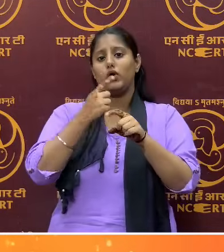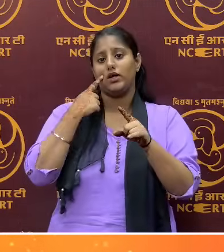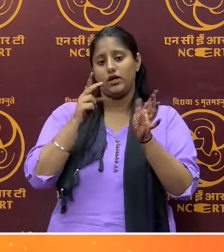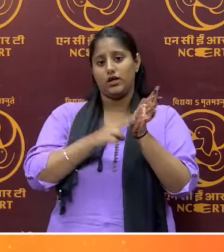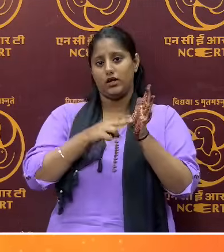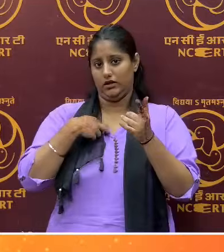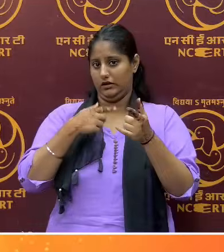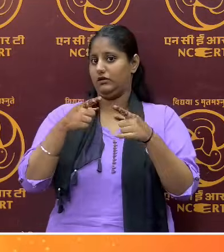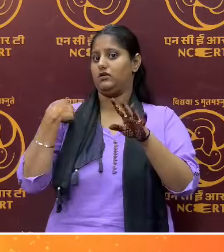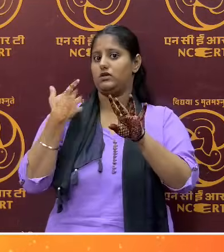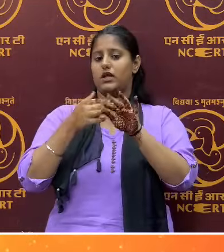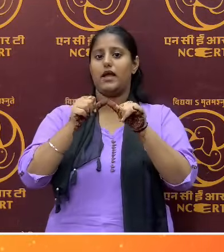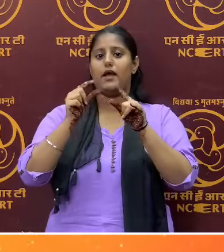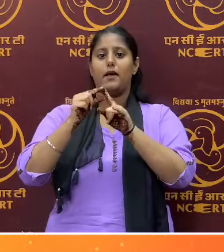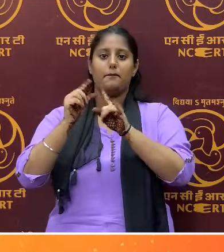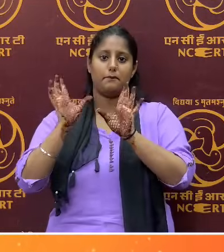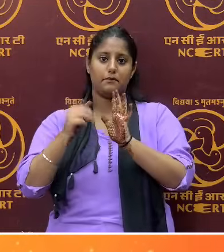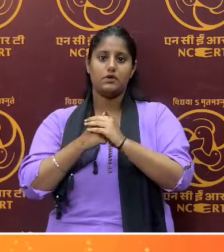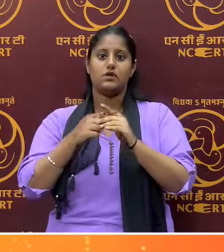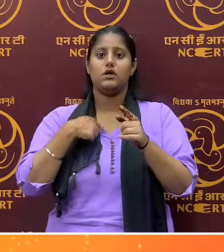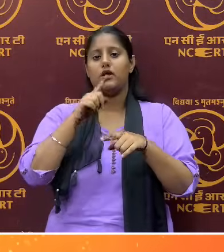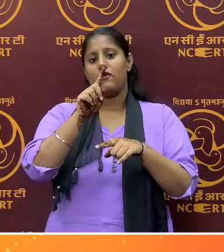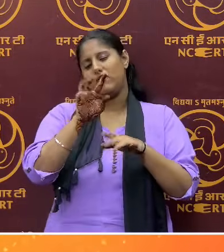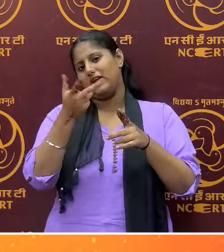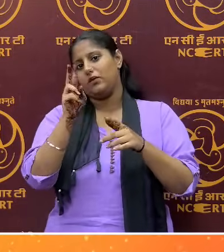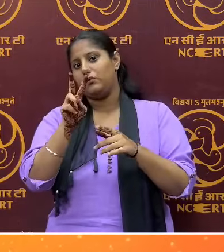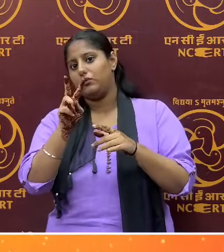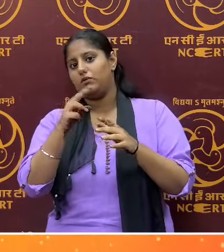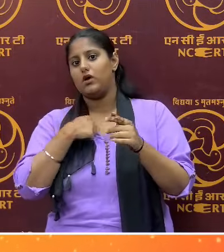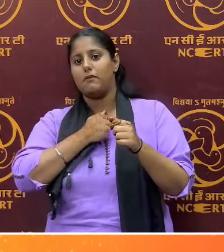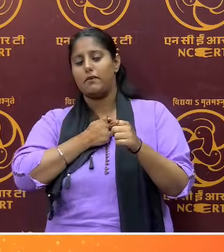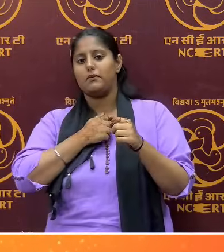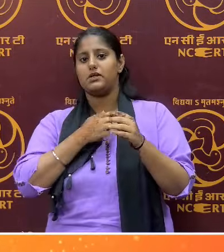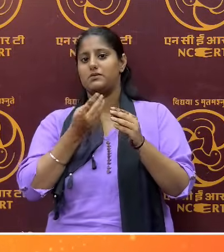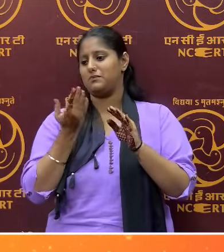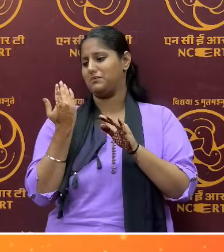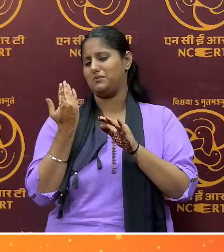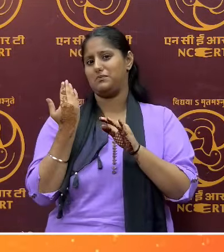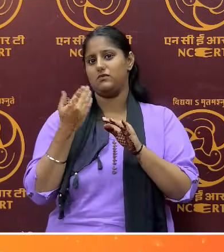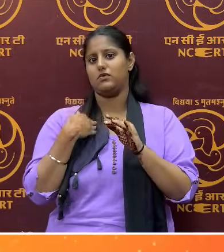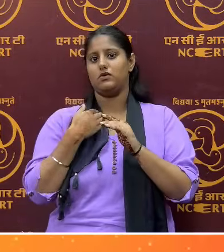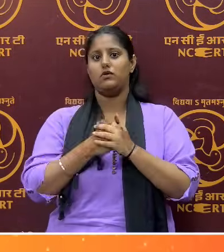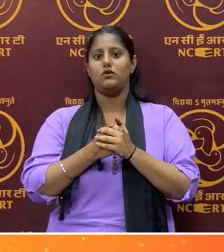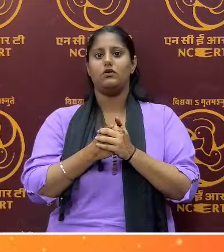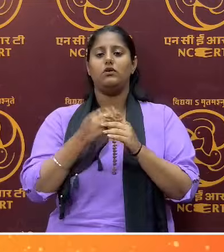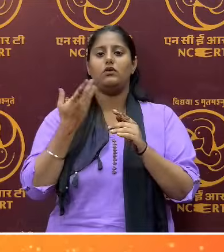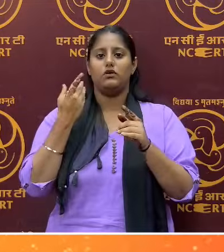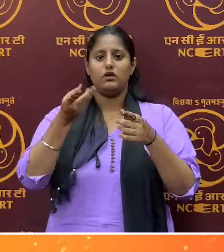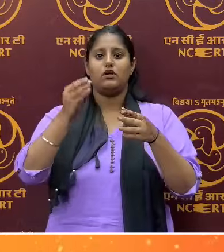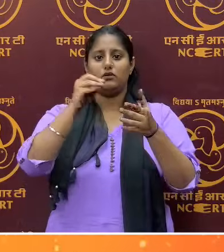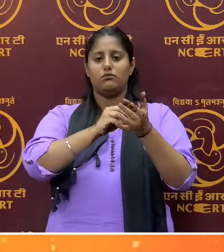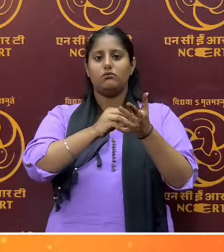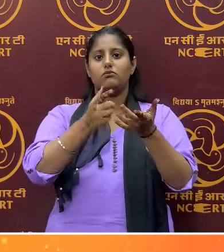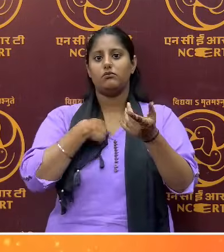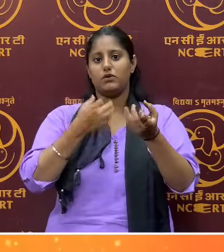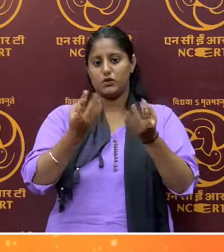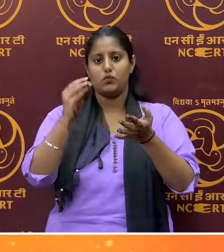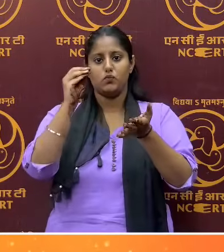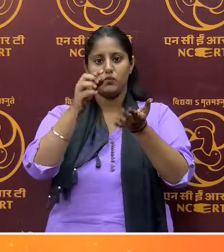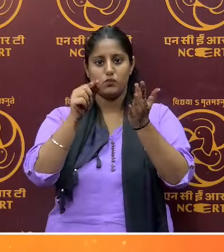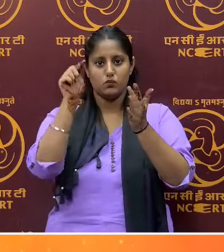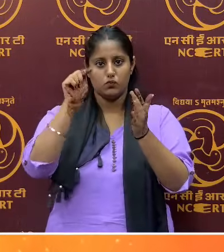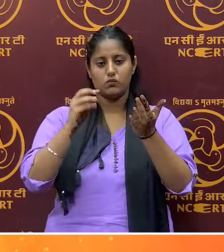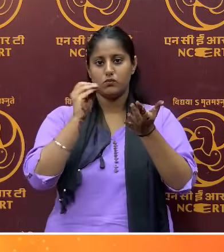2.0 application. Okay. It was not there in the 1.0. We have like recently added this feature in the 2.0 only. So,